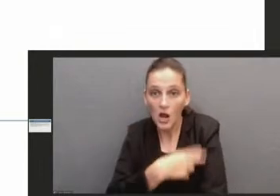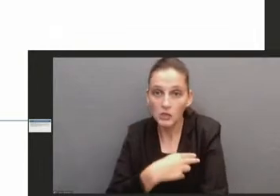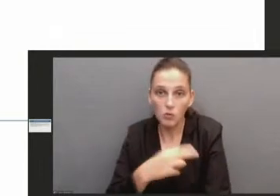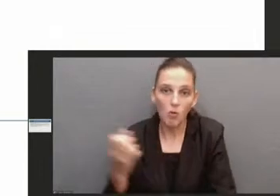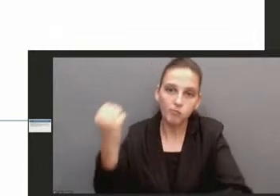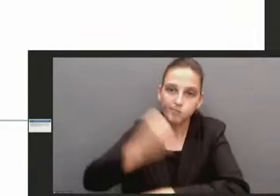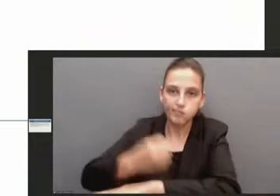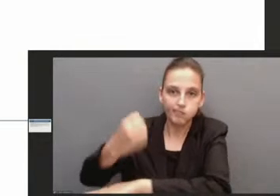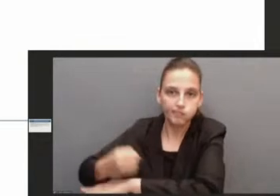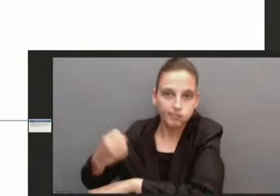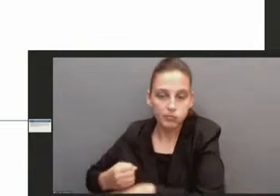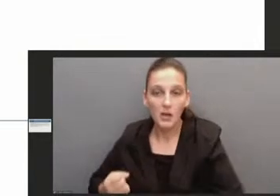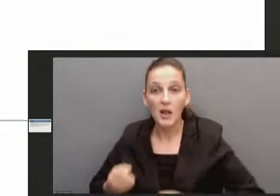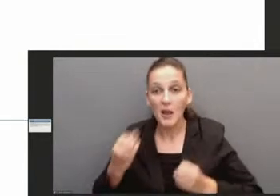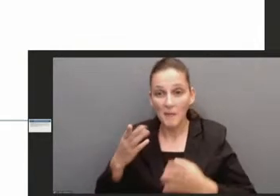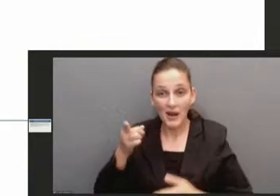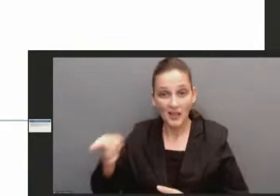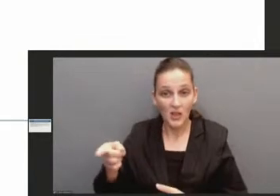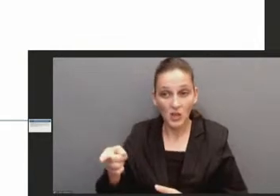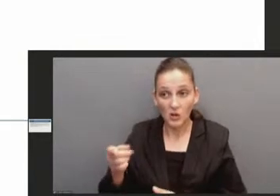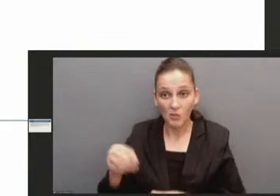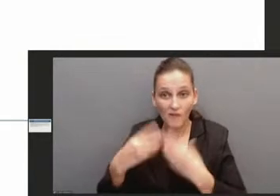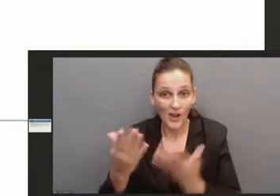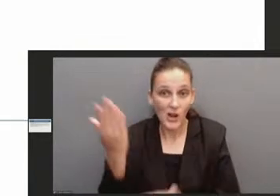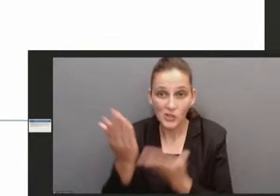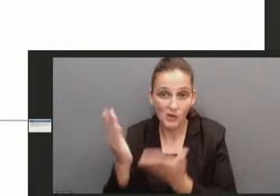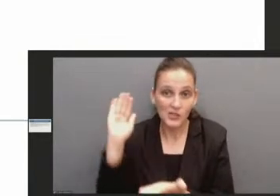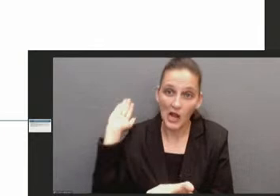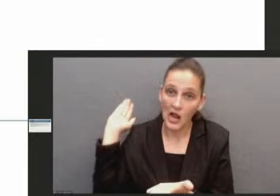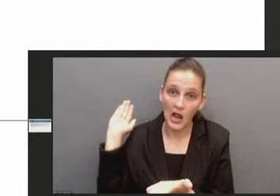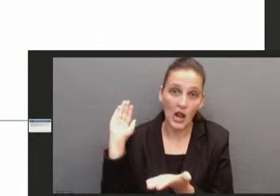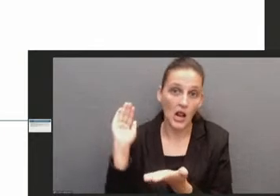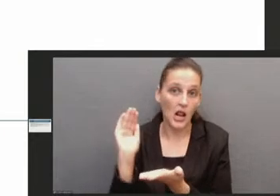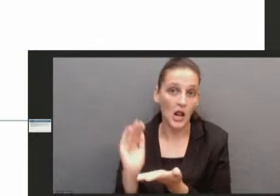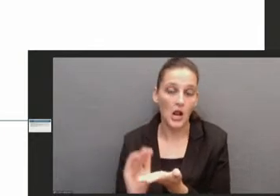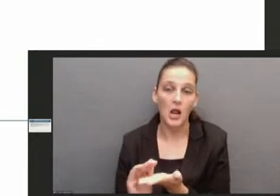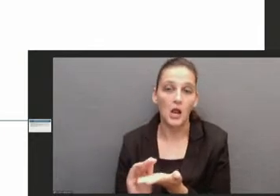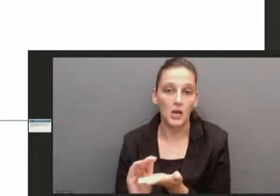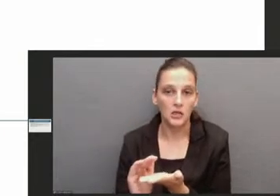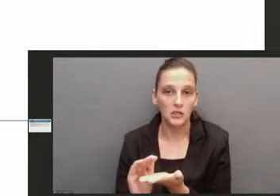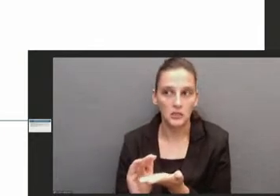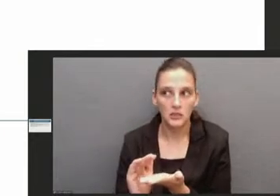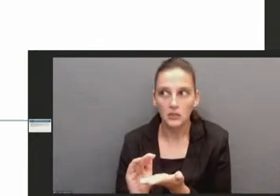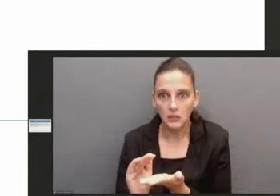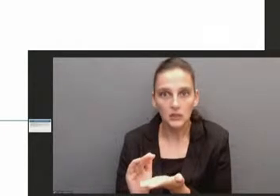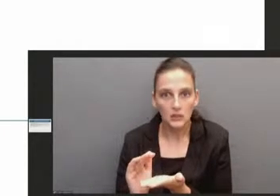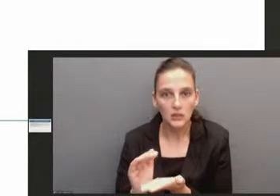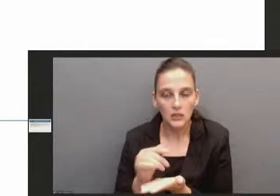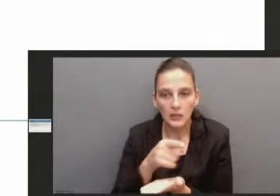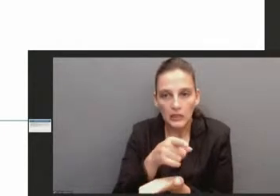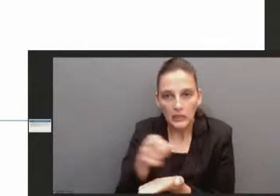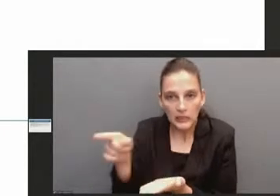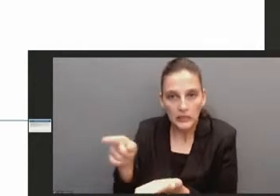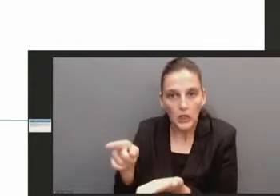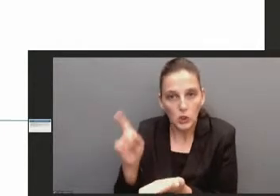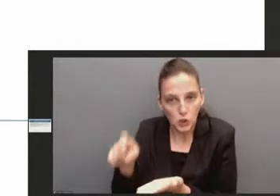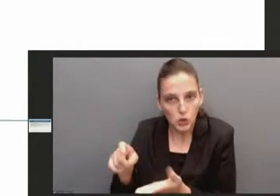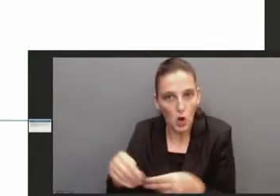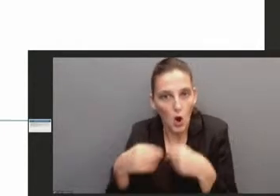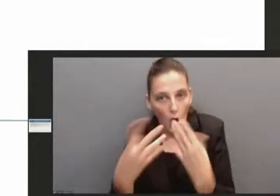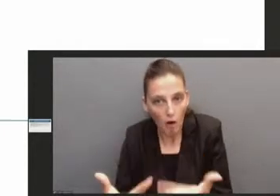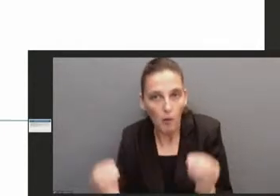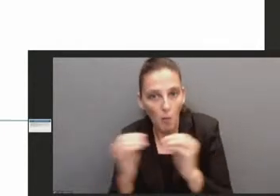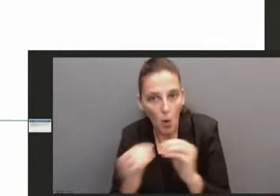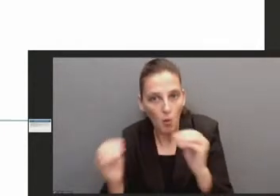minority populations, that are cutting serious services that need to be offered, but they're cutting